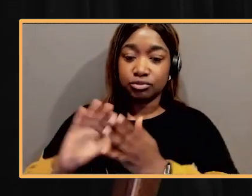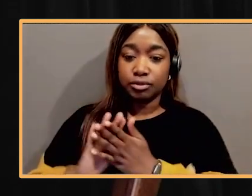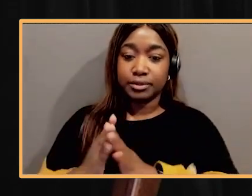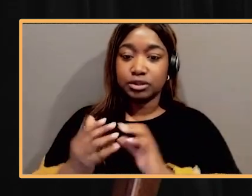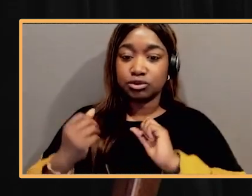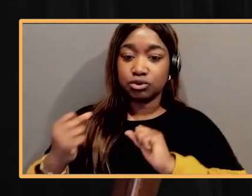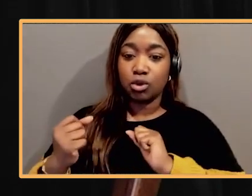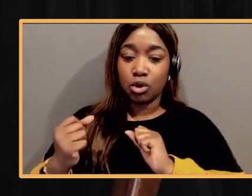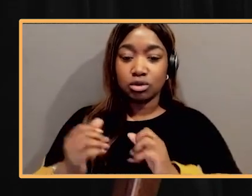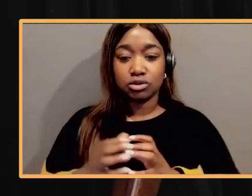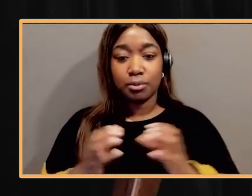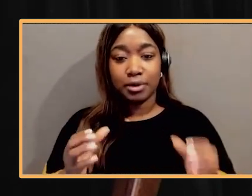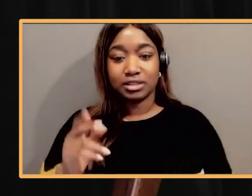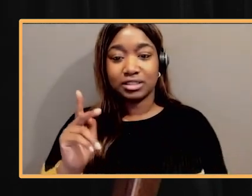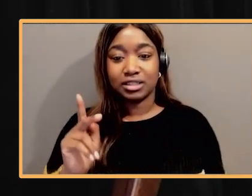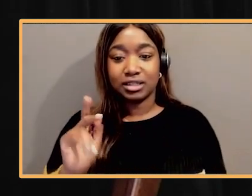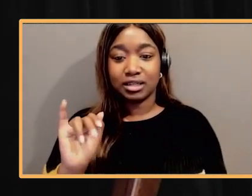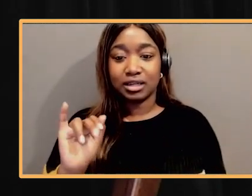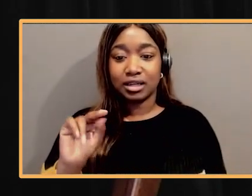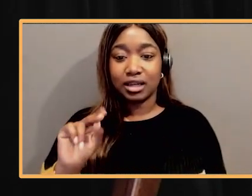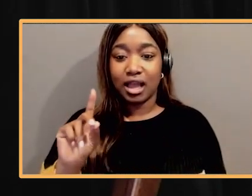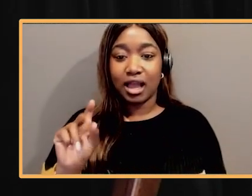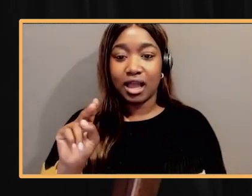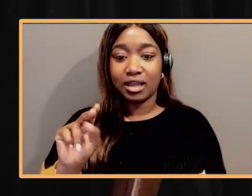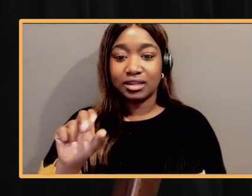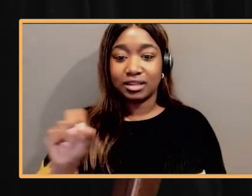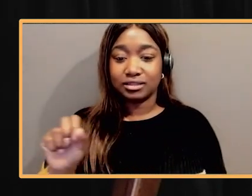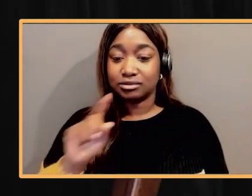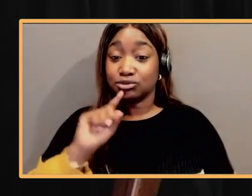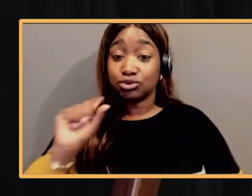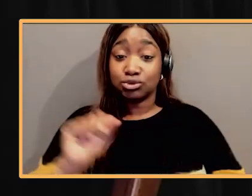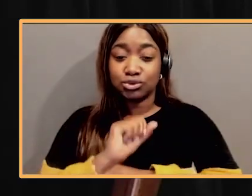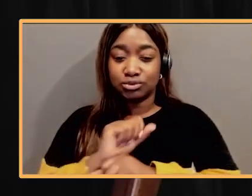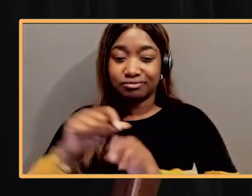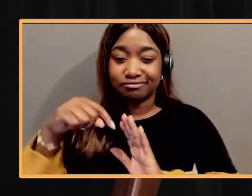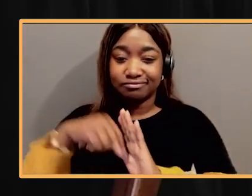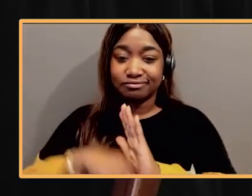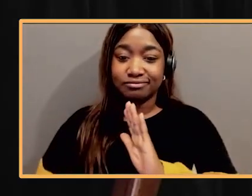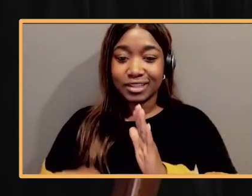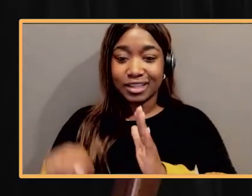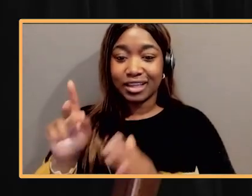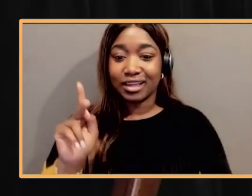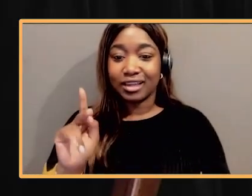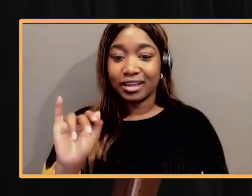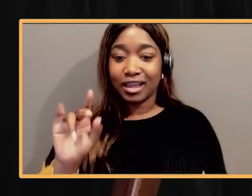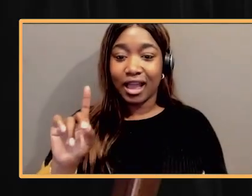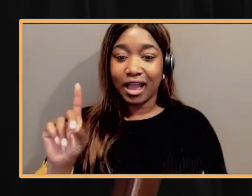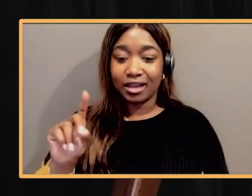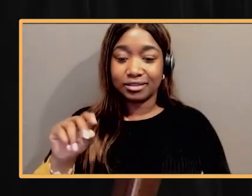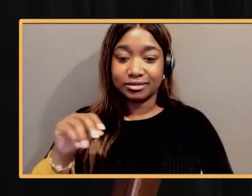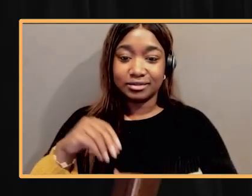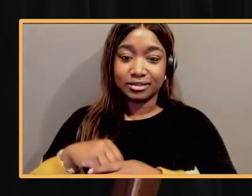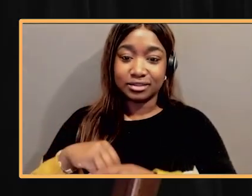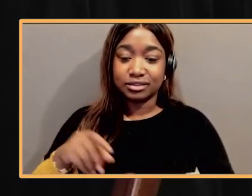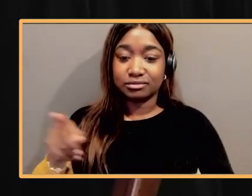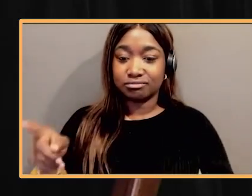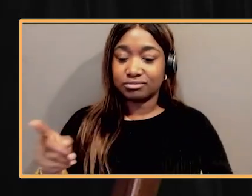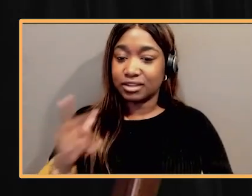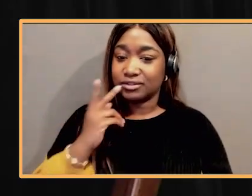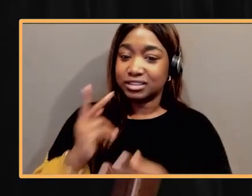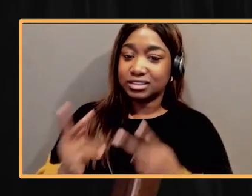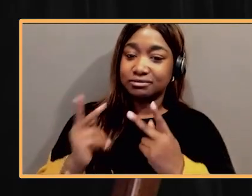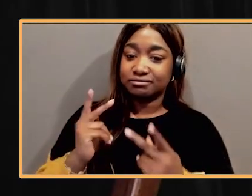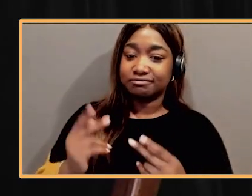of kindness, like deep, true kindness, that has been really inspiring to me